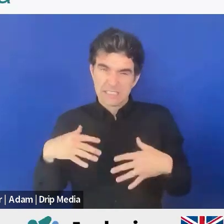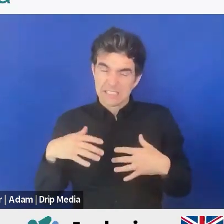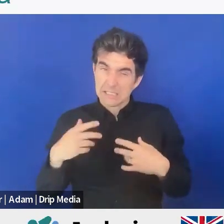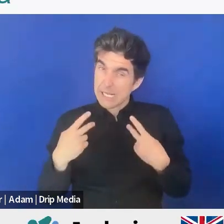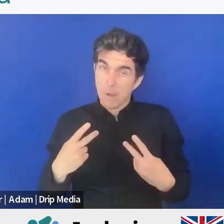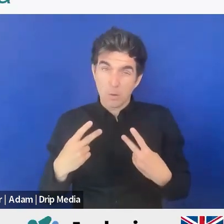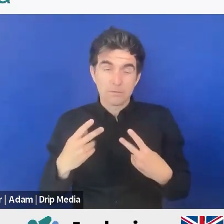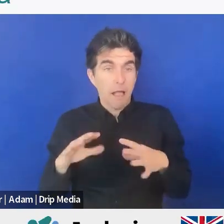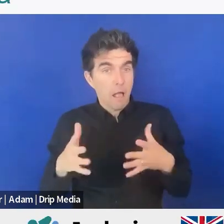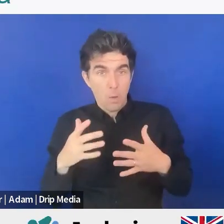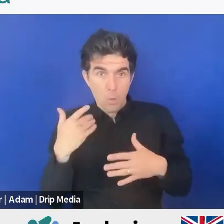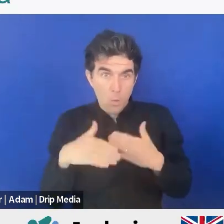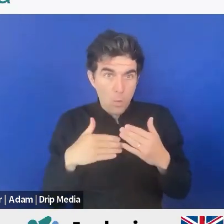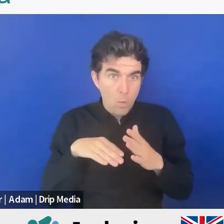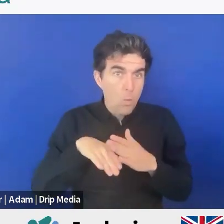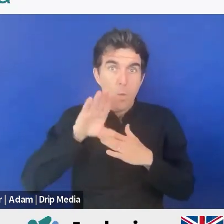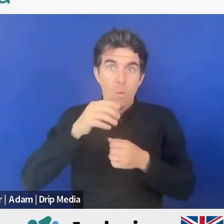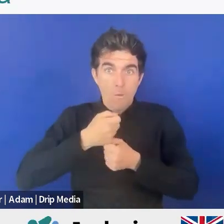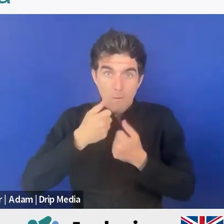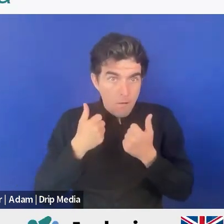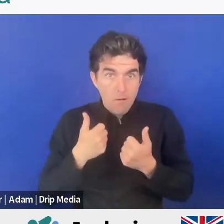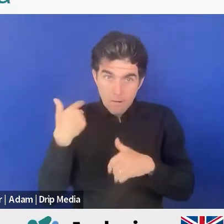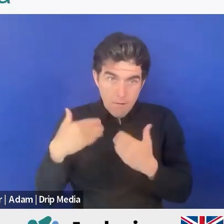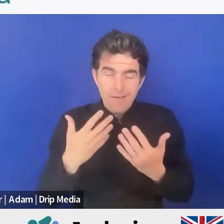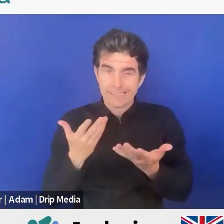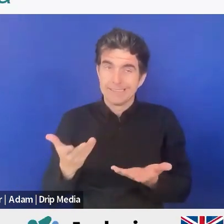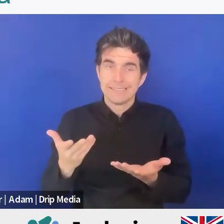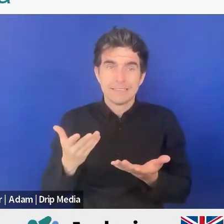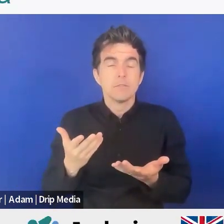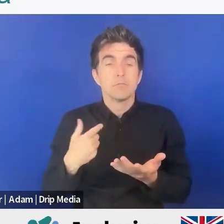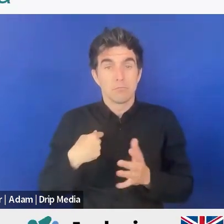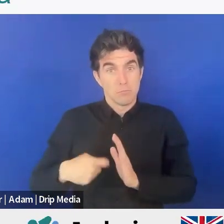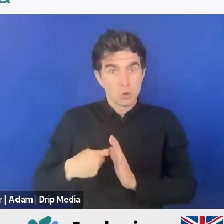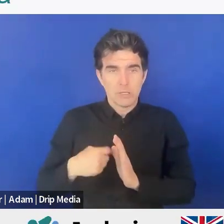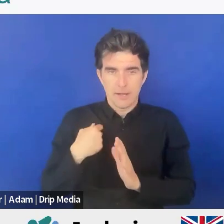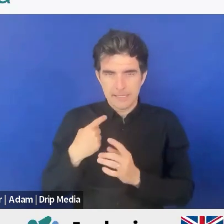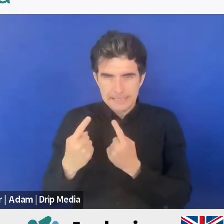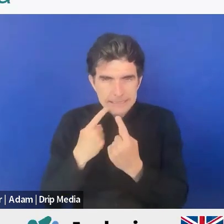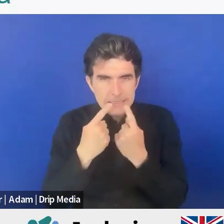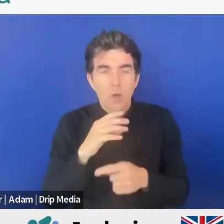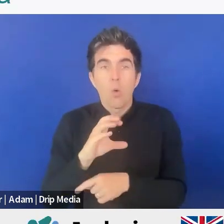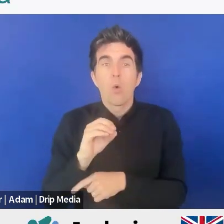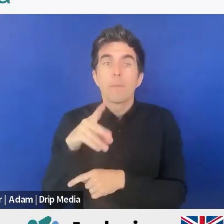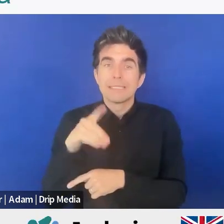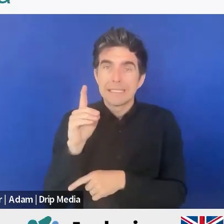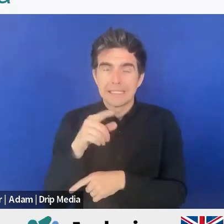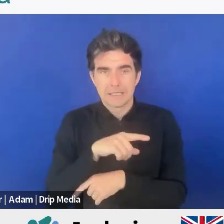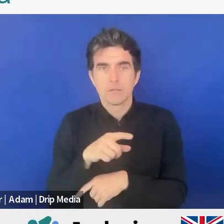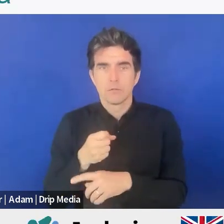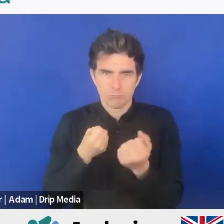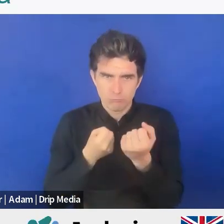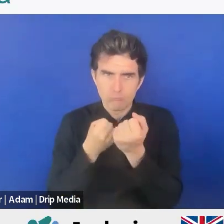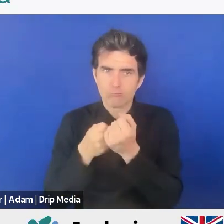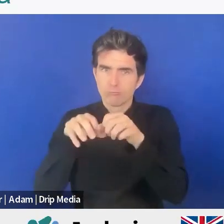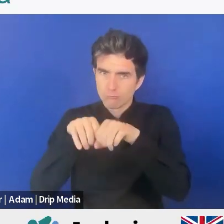we closely worked with OPDs to support in rollout of WGQ, which already Ian talked about, for